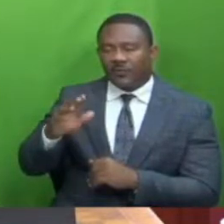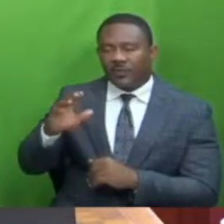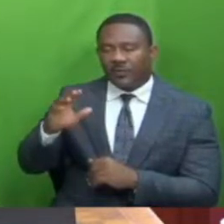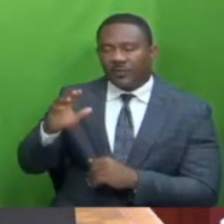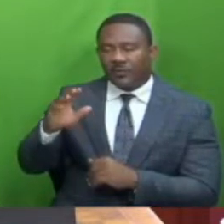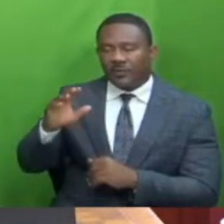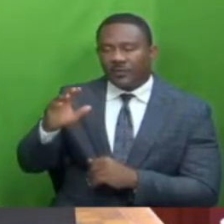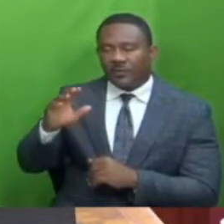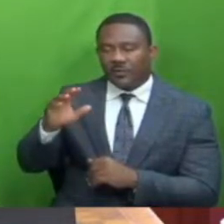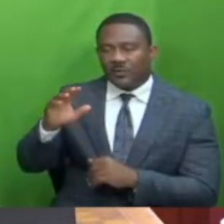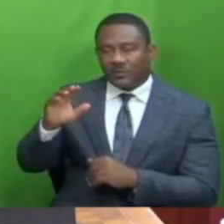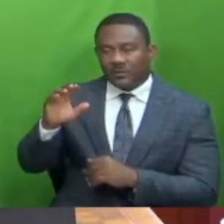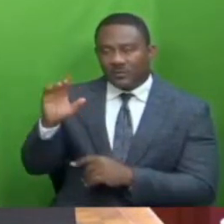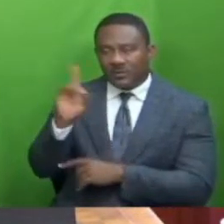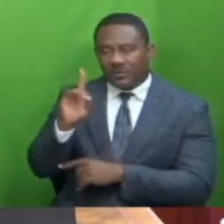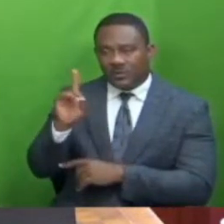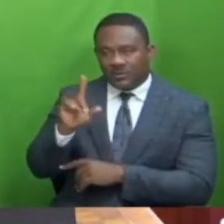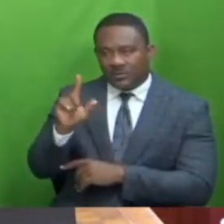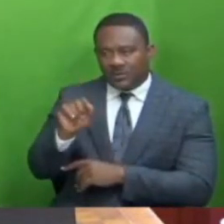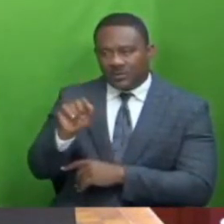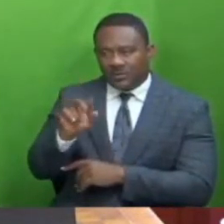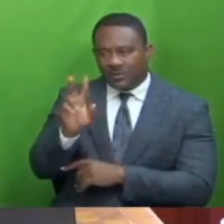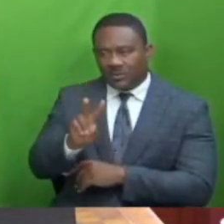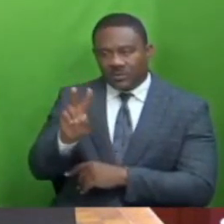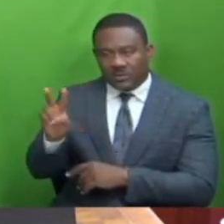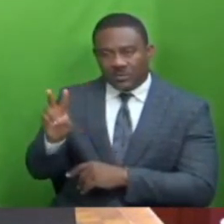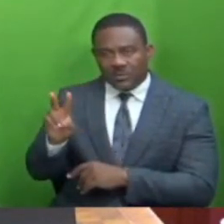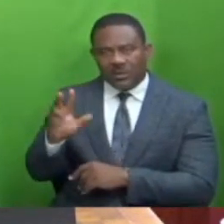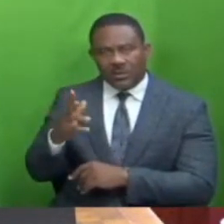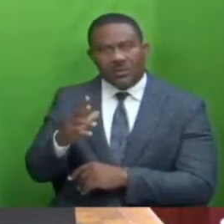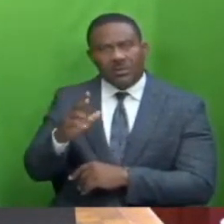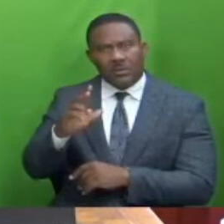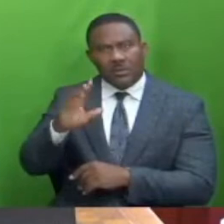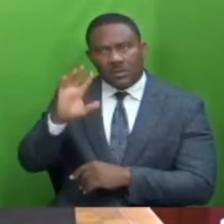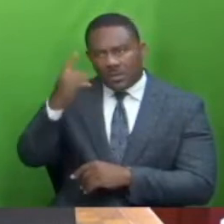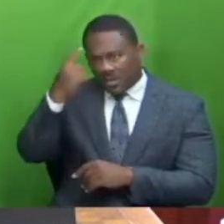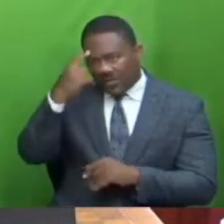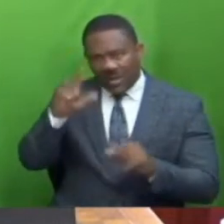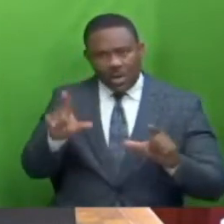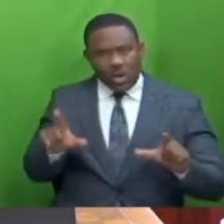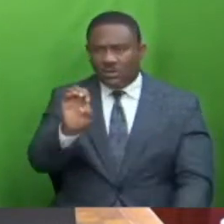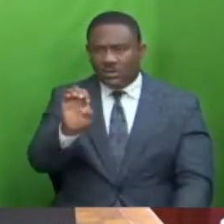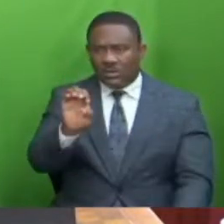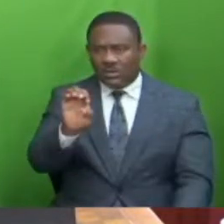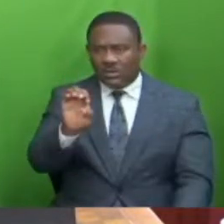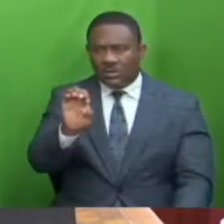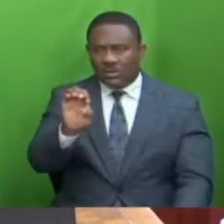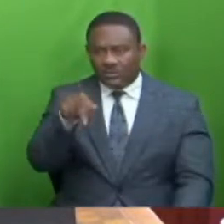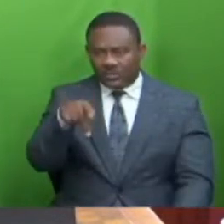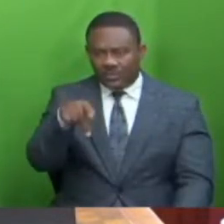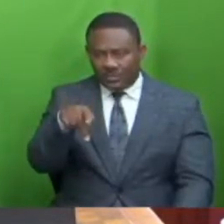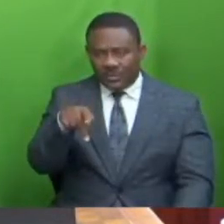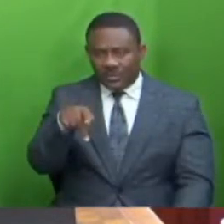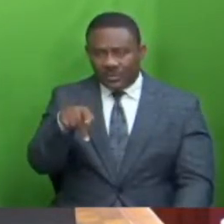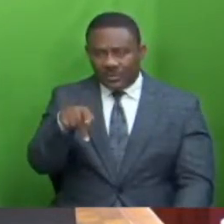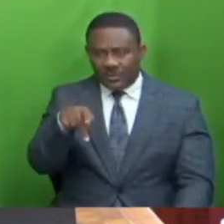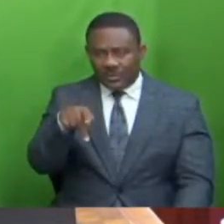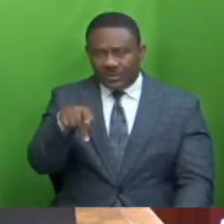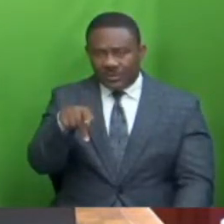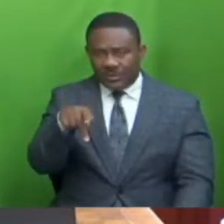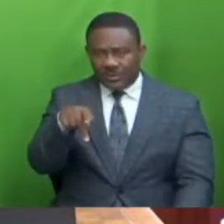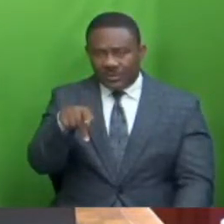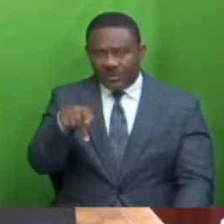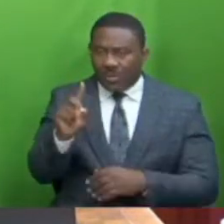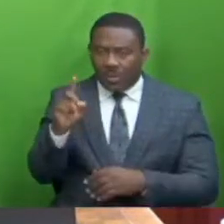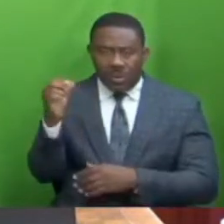launched the DDEP in a transparent manner while seeking impact